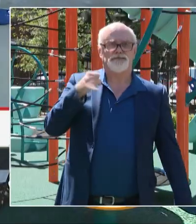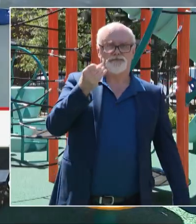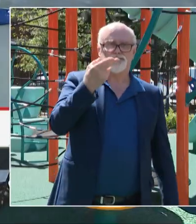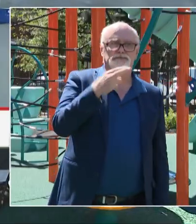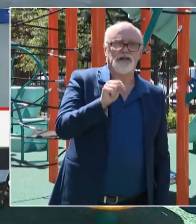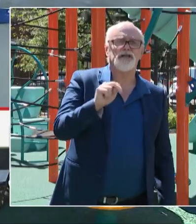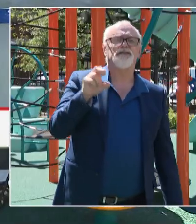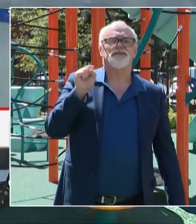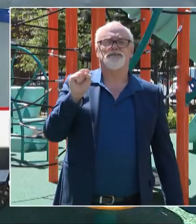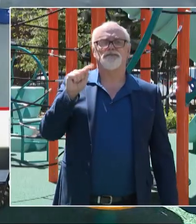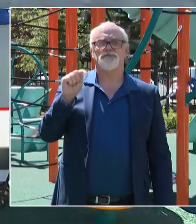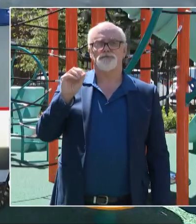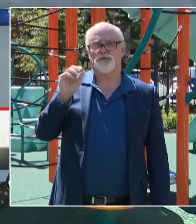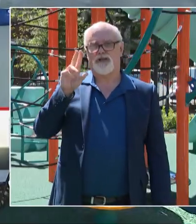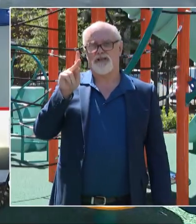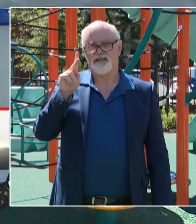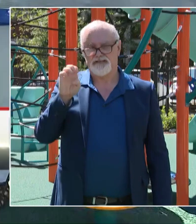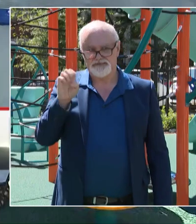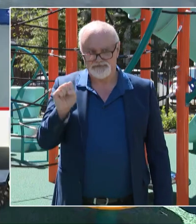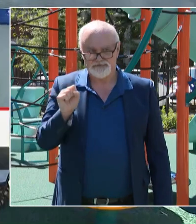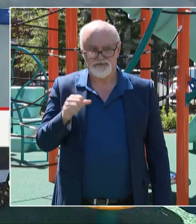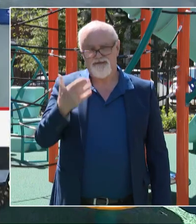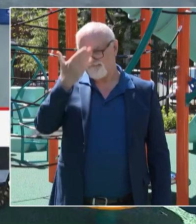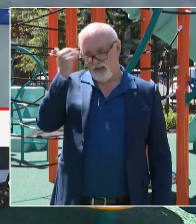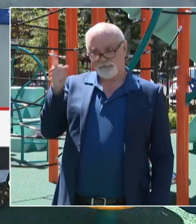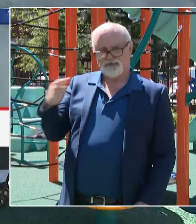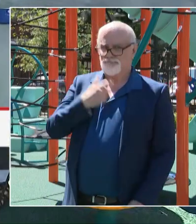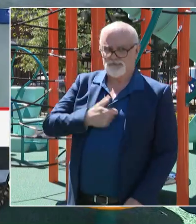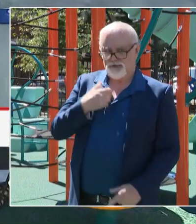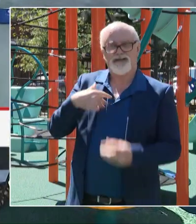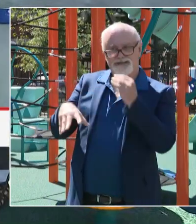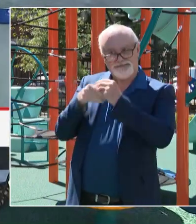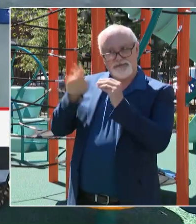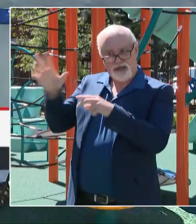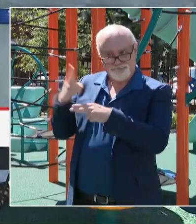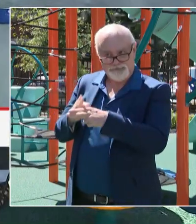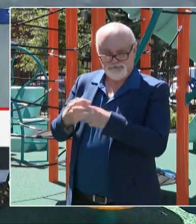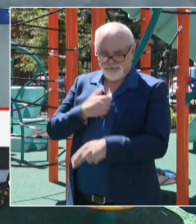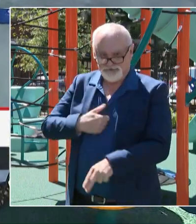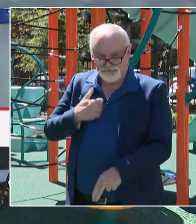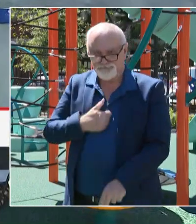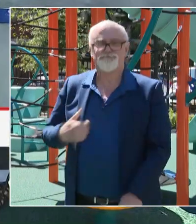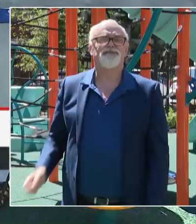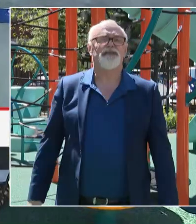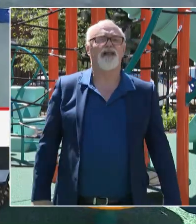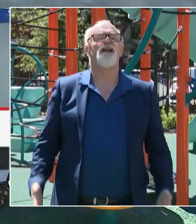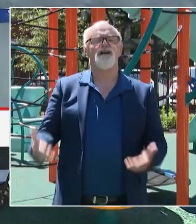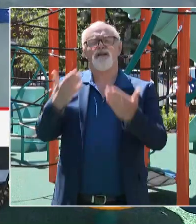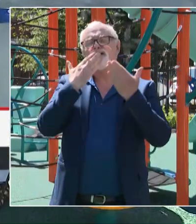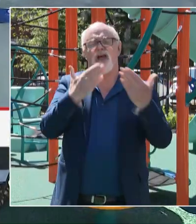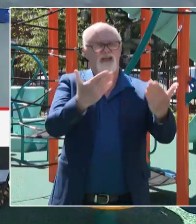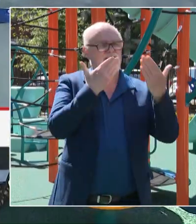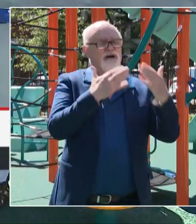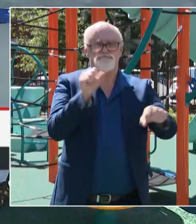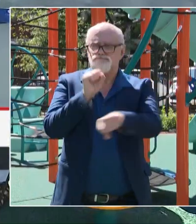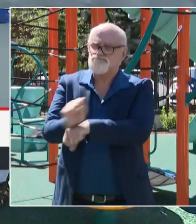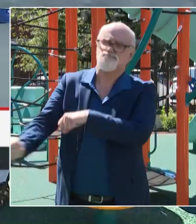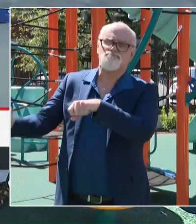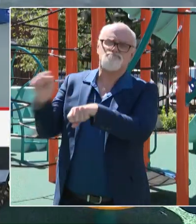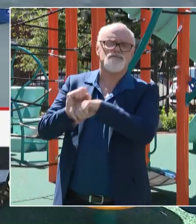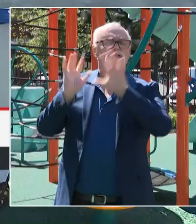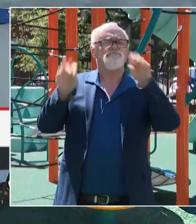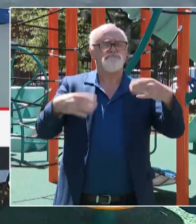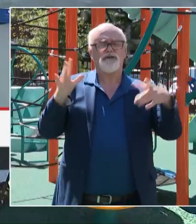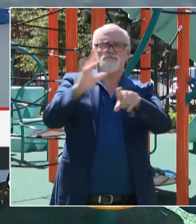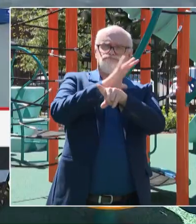easy to be next to a construction zone in such tight quarters. Thank you so much. You've made all the difference in helping to deliver this world-class facility. Now I